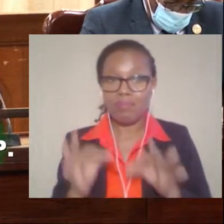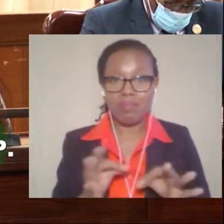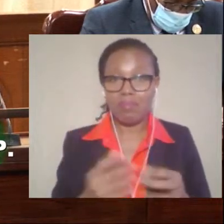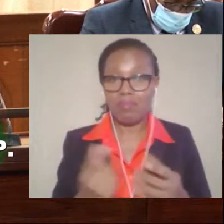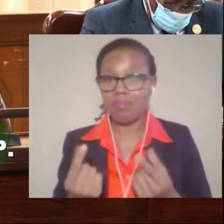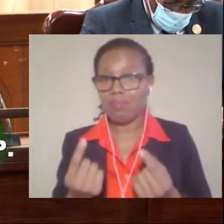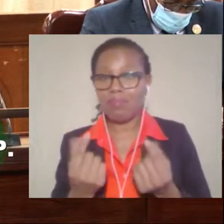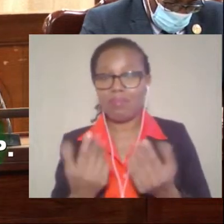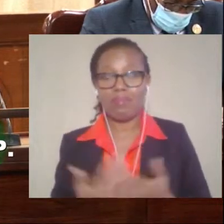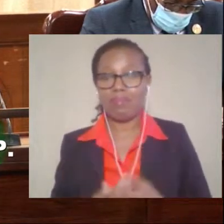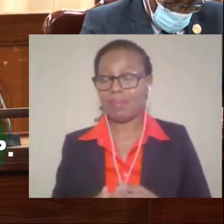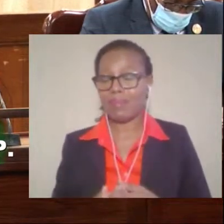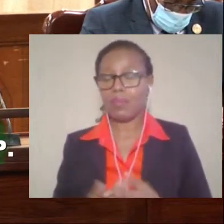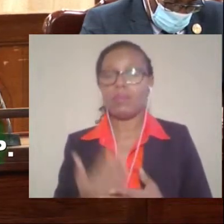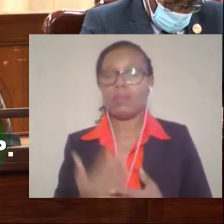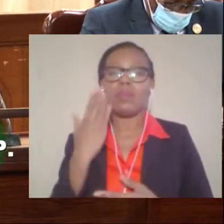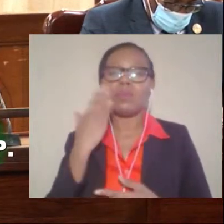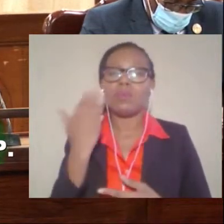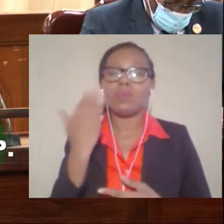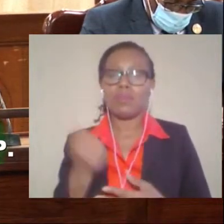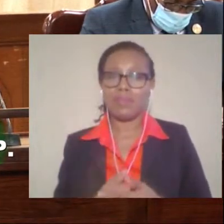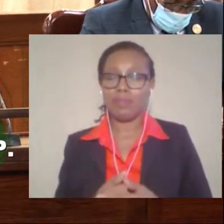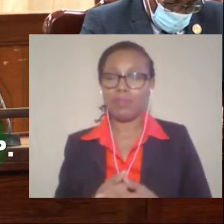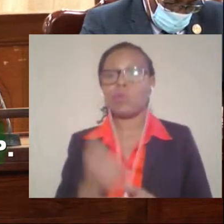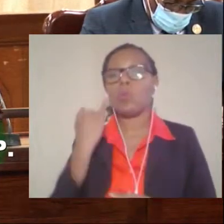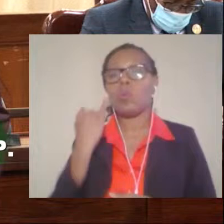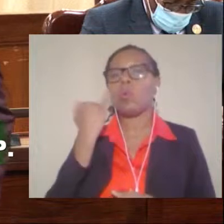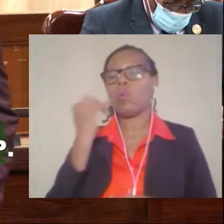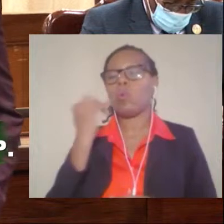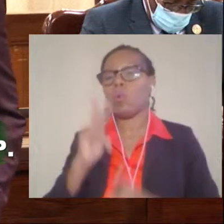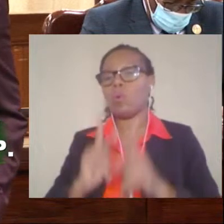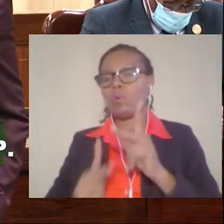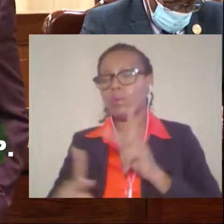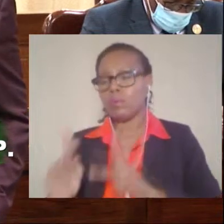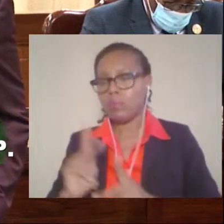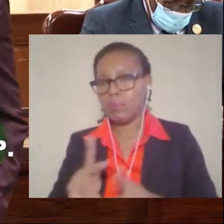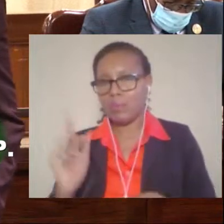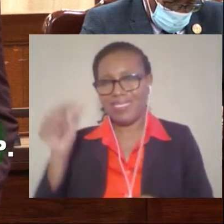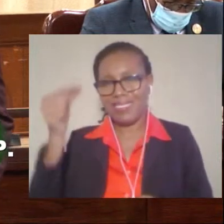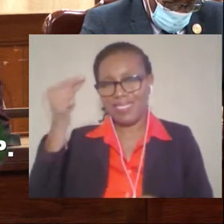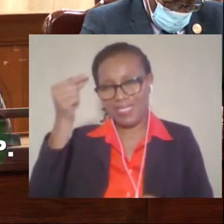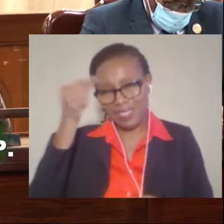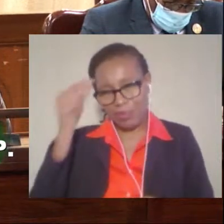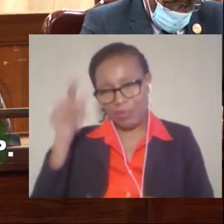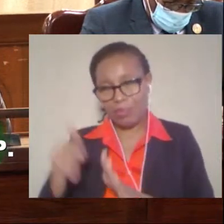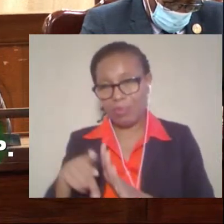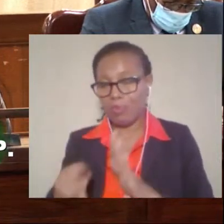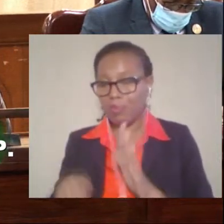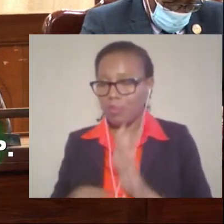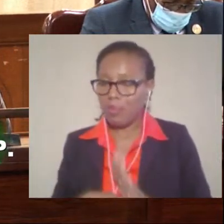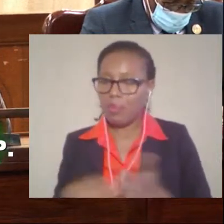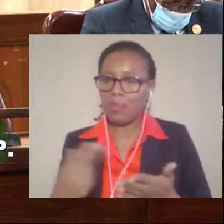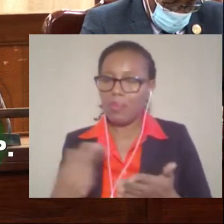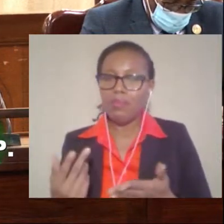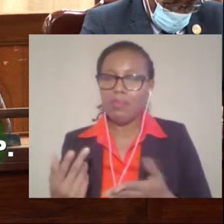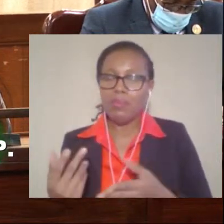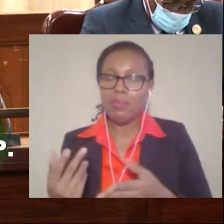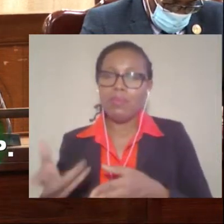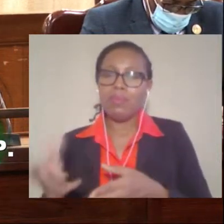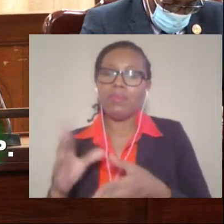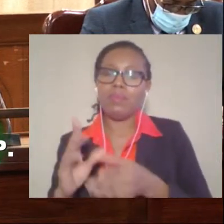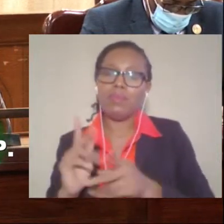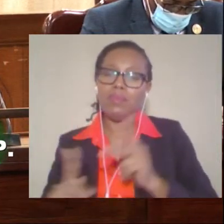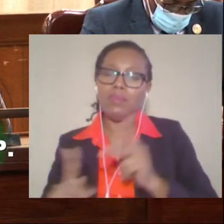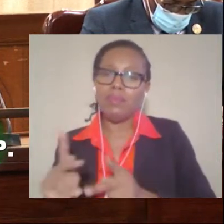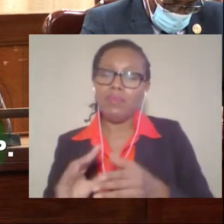the establishment of institutions and the implementation of policy legislated